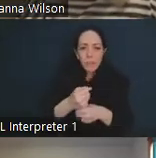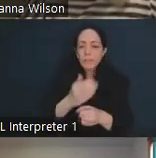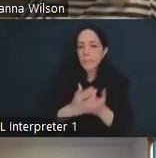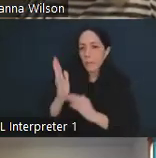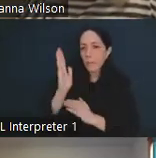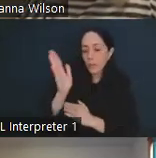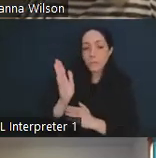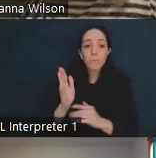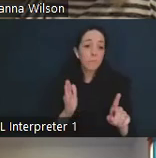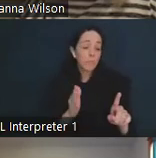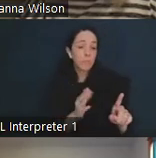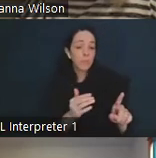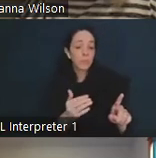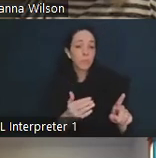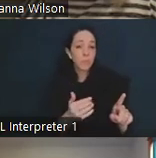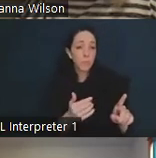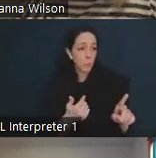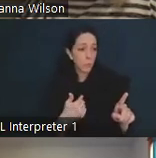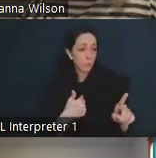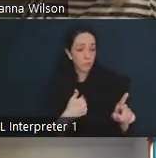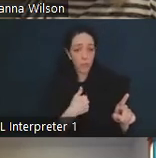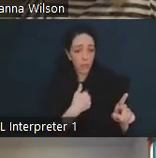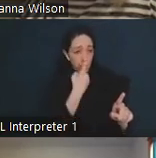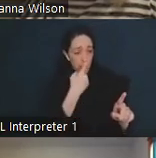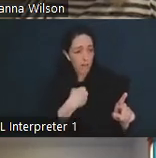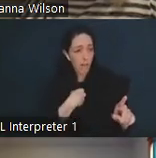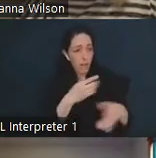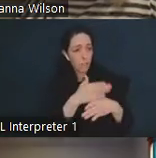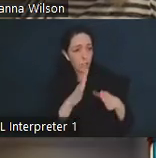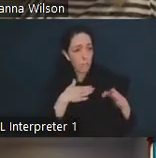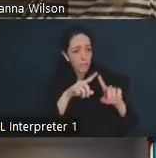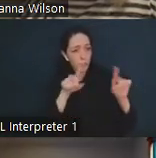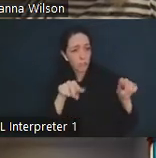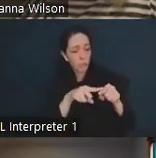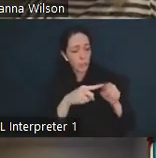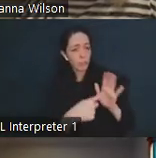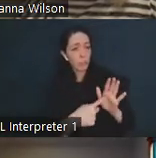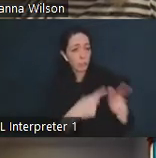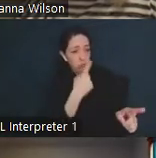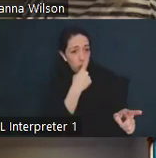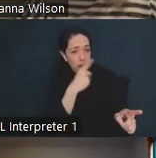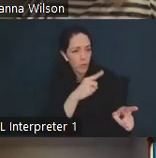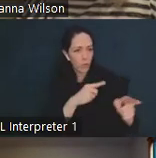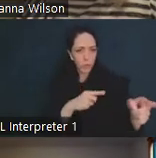can bring up the slideshow and run it from my end, just because it's a little shorter, save us a little bit of time. Is that reasonable?